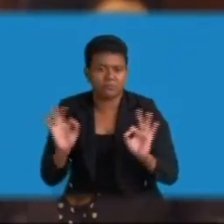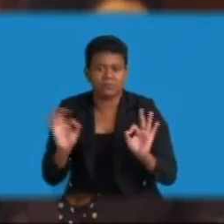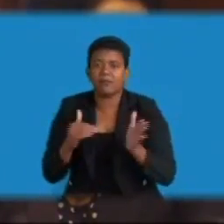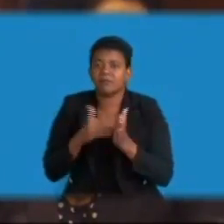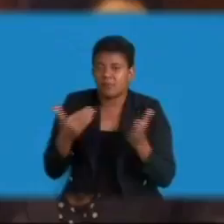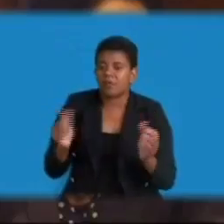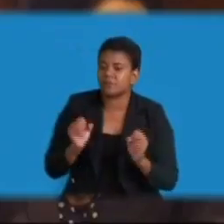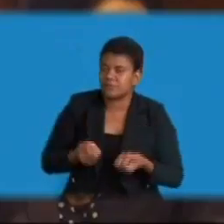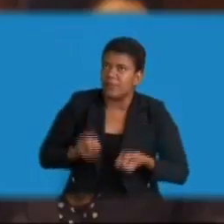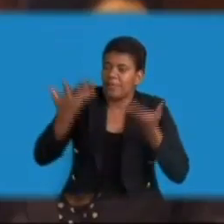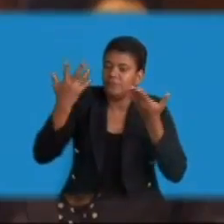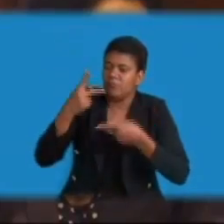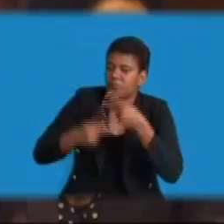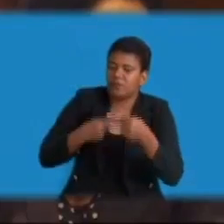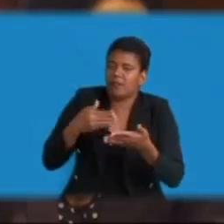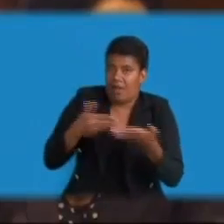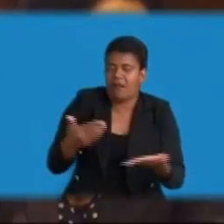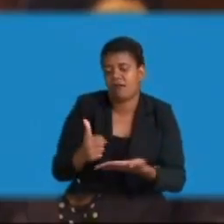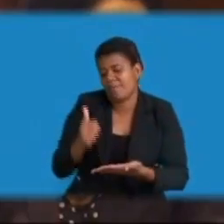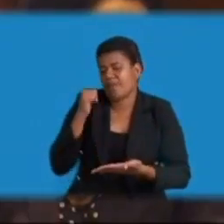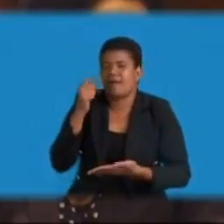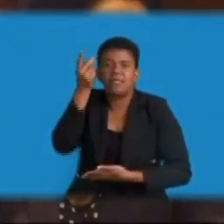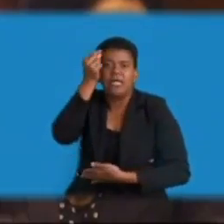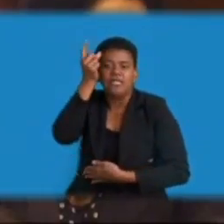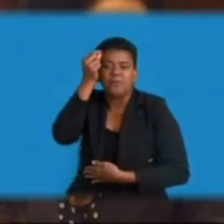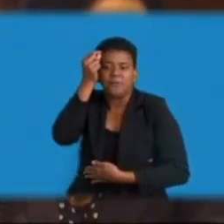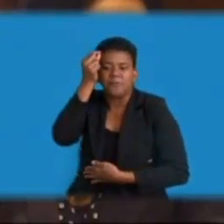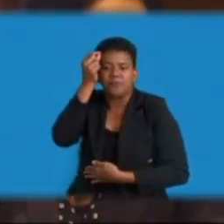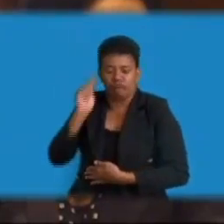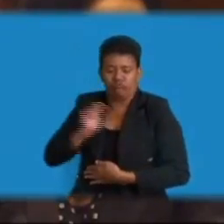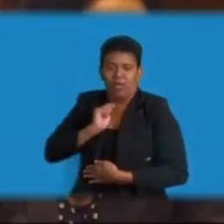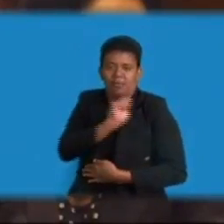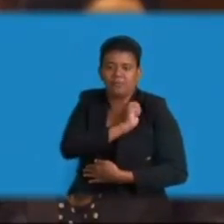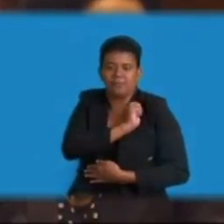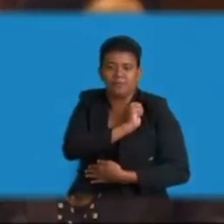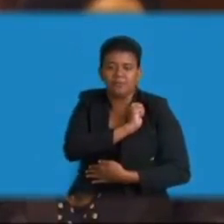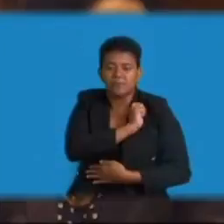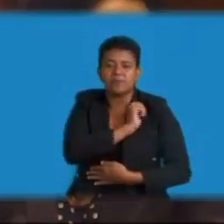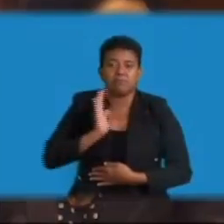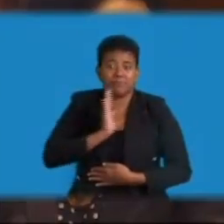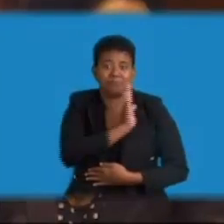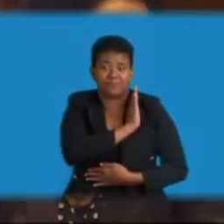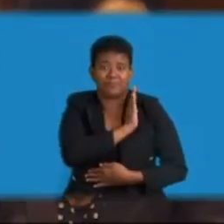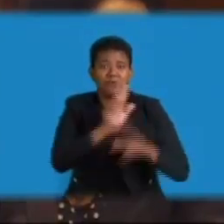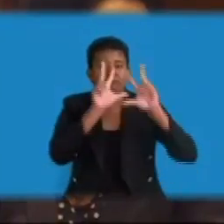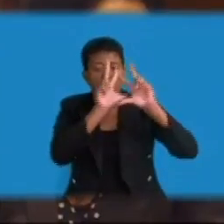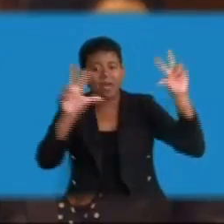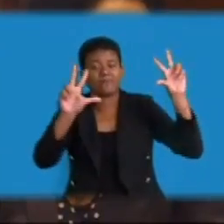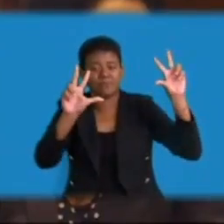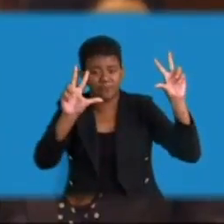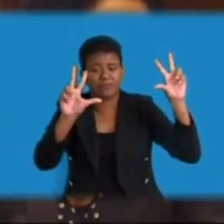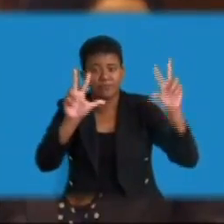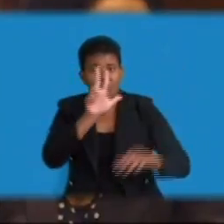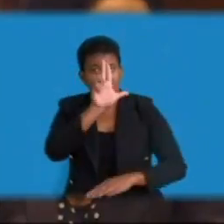for reversion to Itoke Land Trust Board and the landowning units. And this includes the Vanumbalavu Biofuel Project, the Wailotua